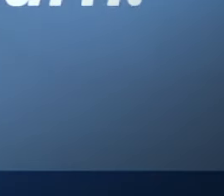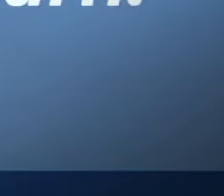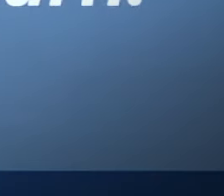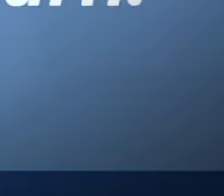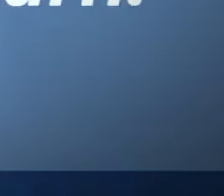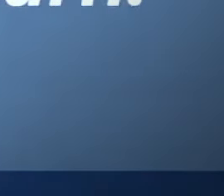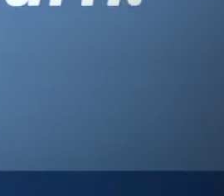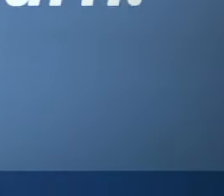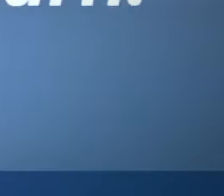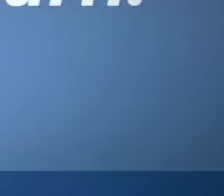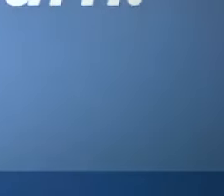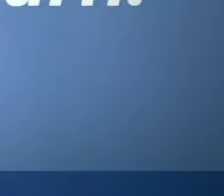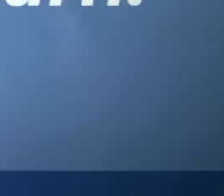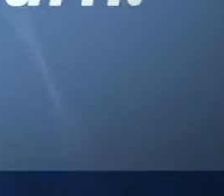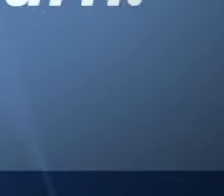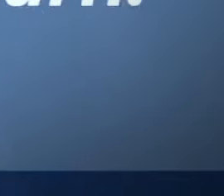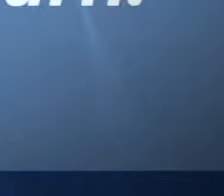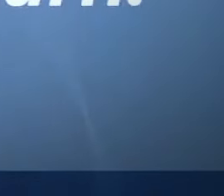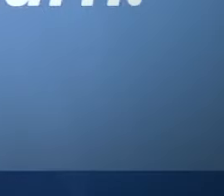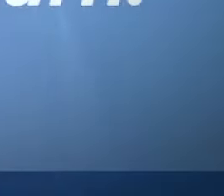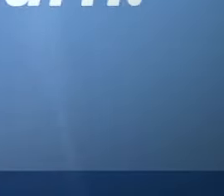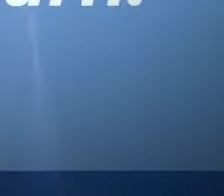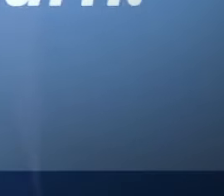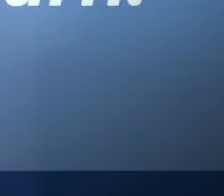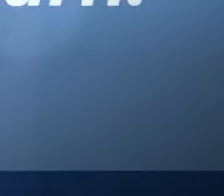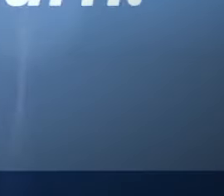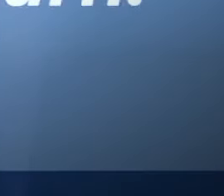Turn or to return.